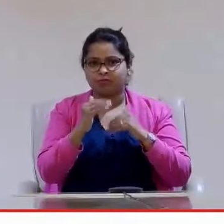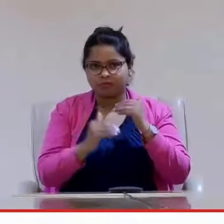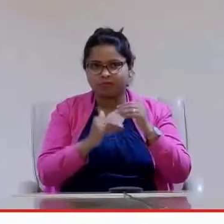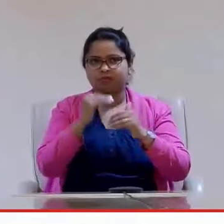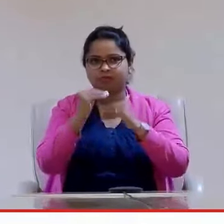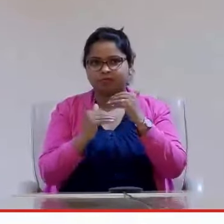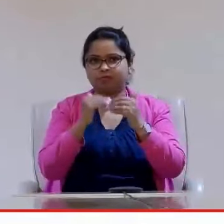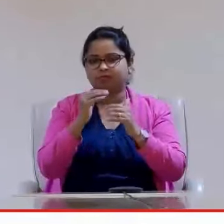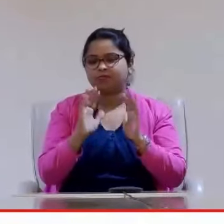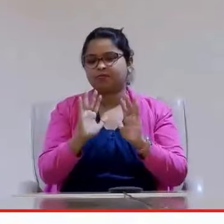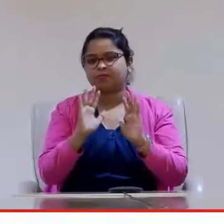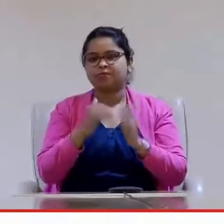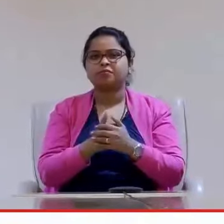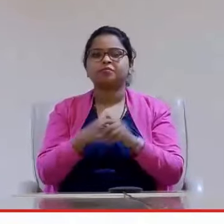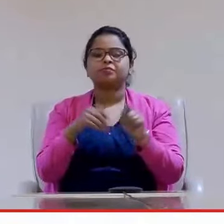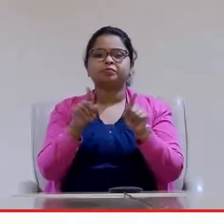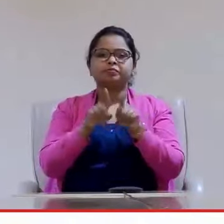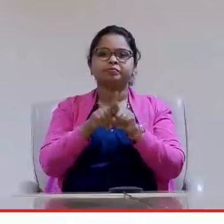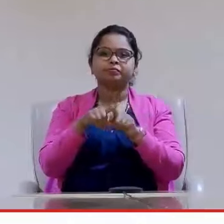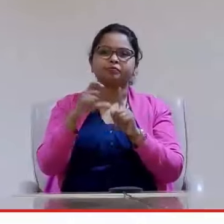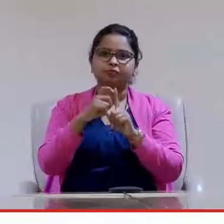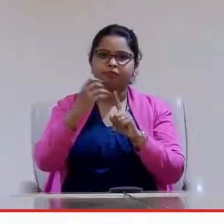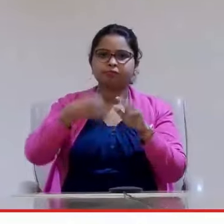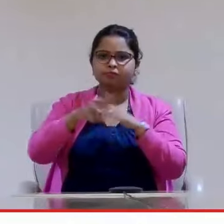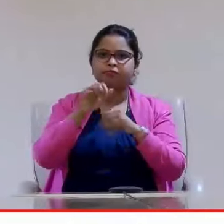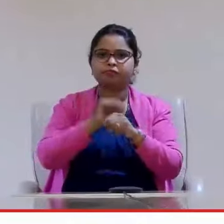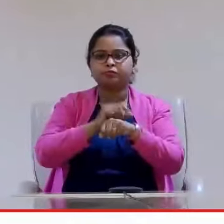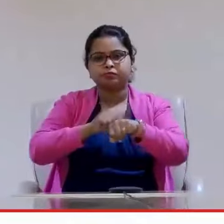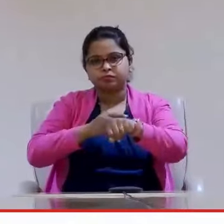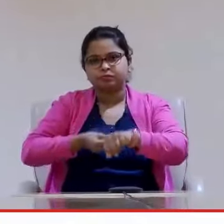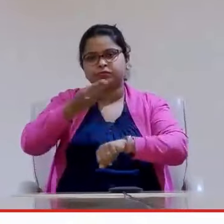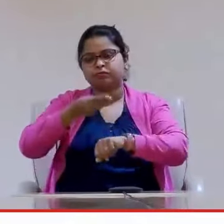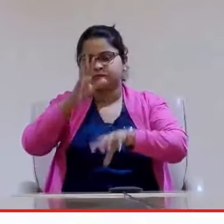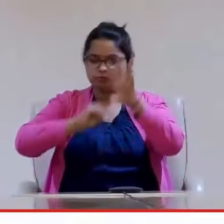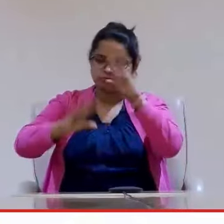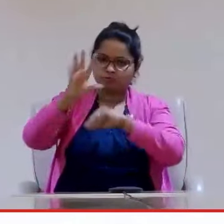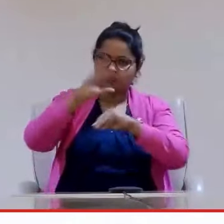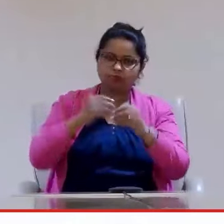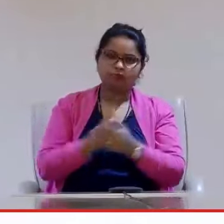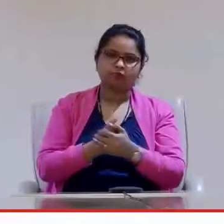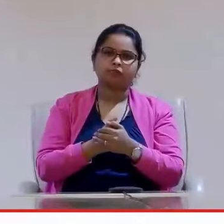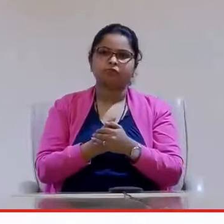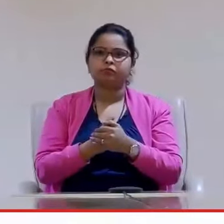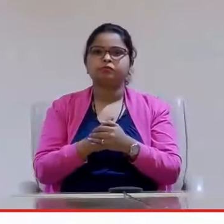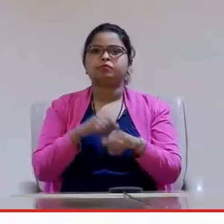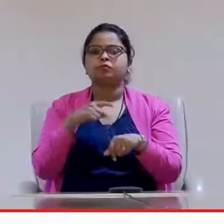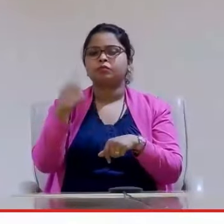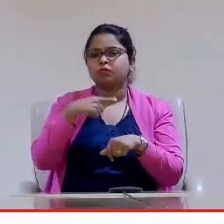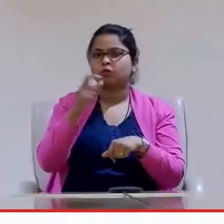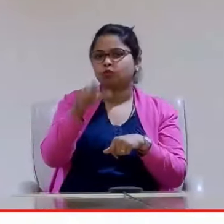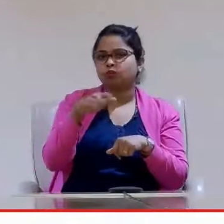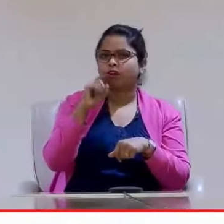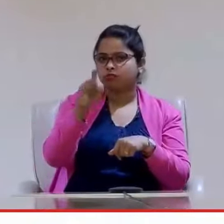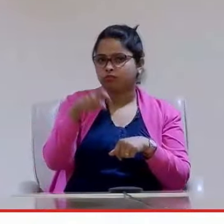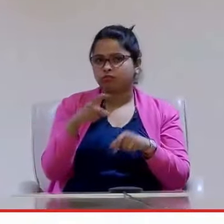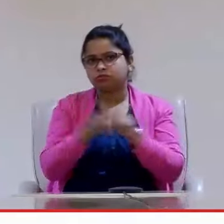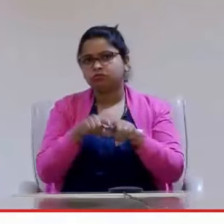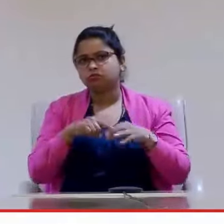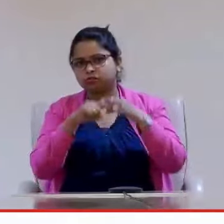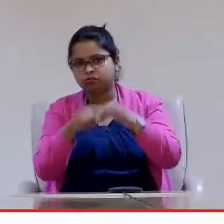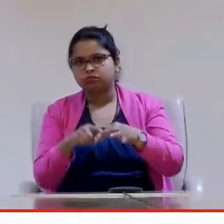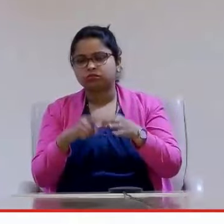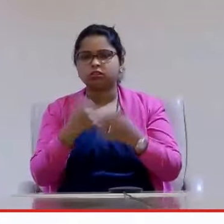way following that tendency, but it took time for me to learn. The person who is asking this question, we are fortunate